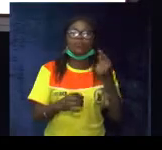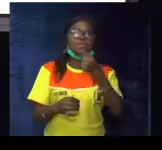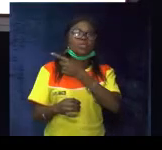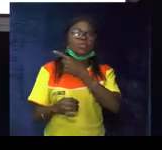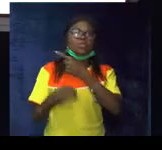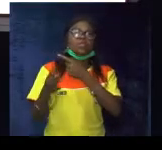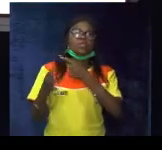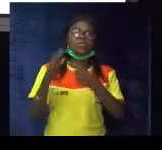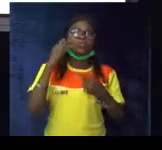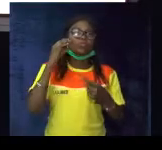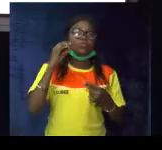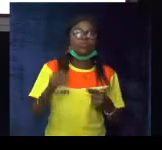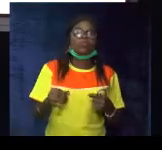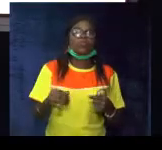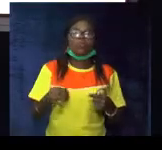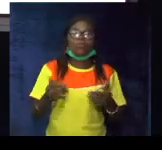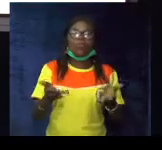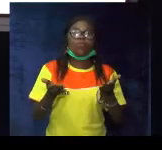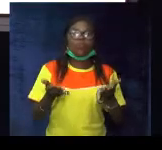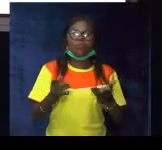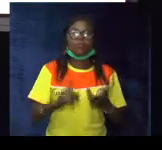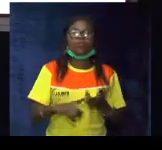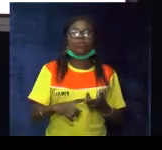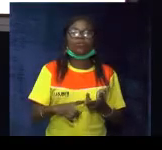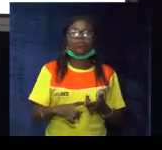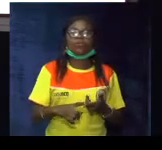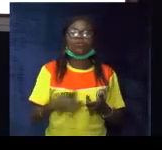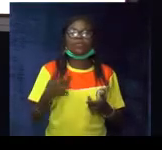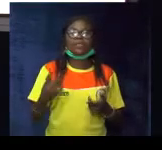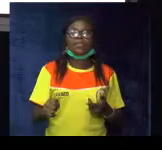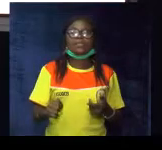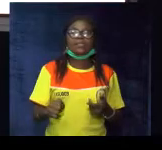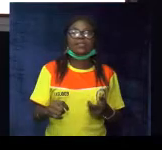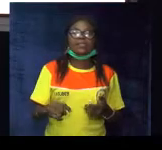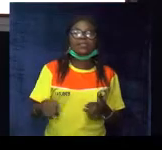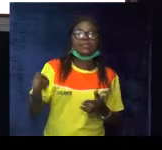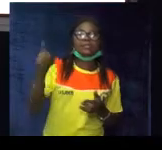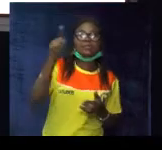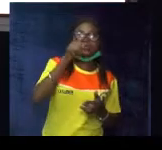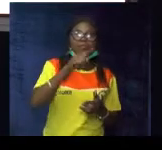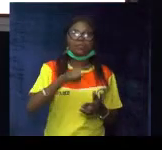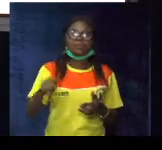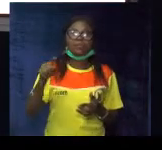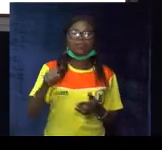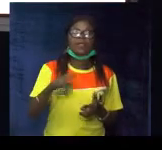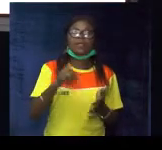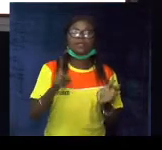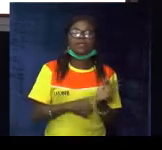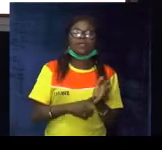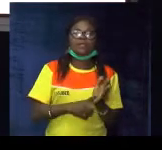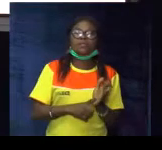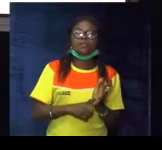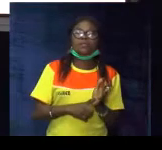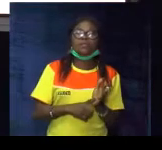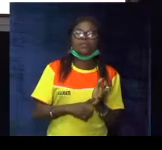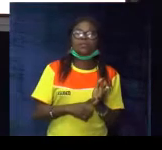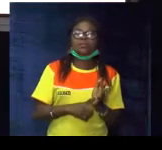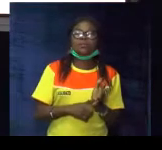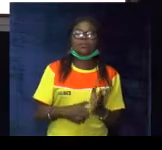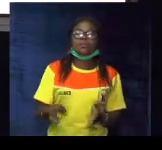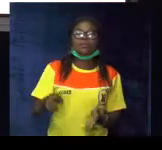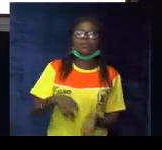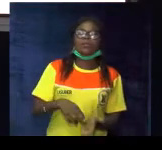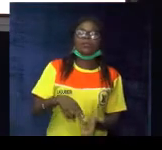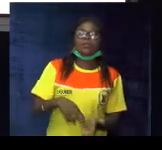gives you the minor sector. You won't like it, won't you? You would want to have the diameter, the semicircle. Okay, but so this represents the minor